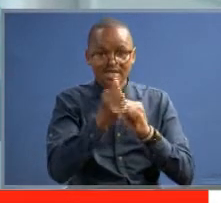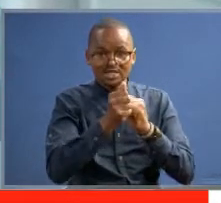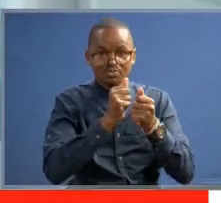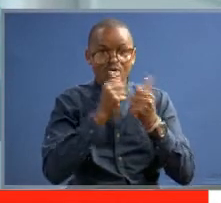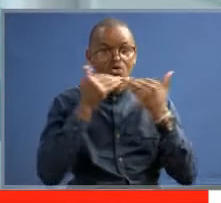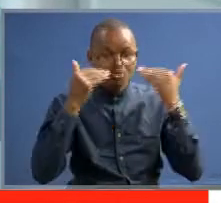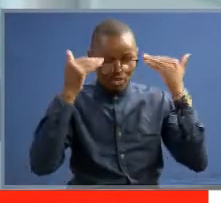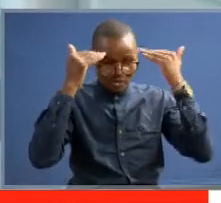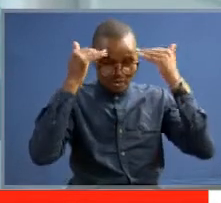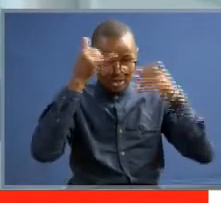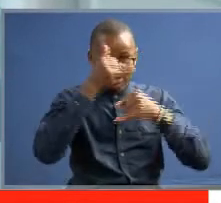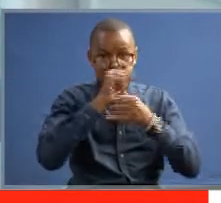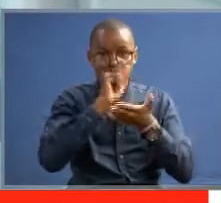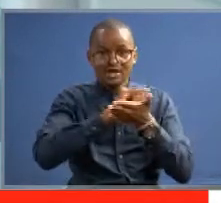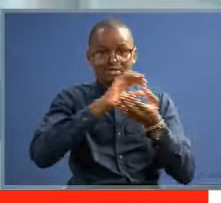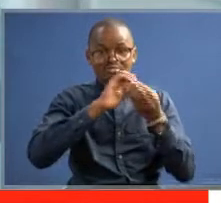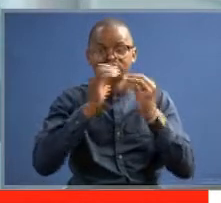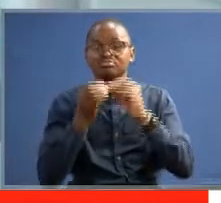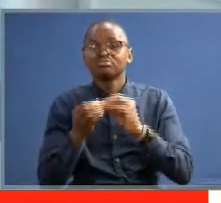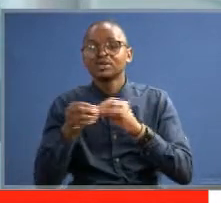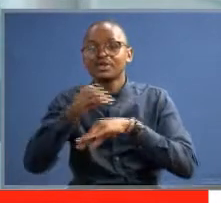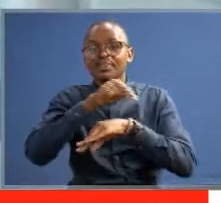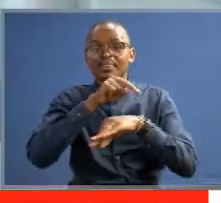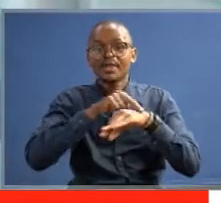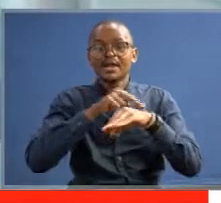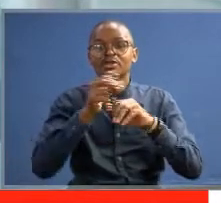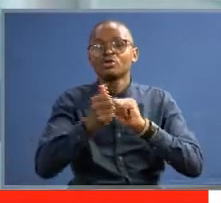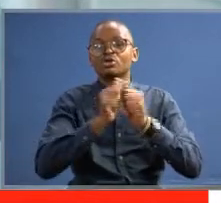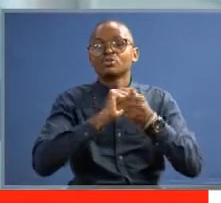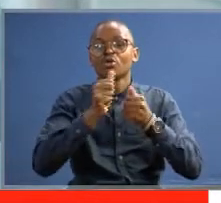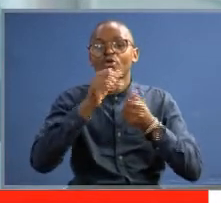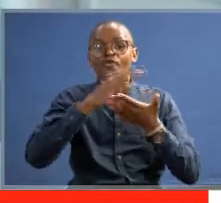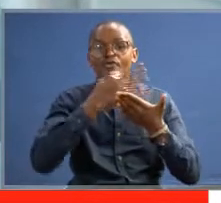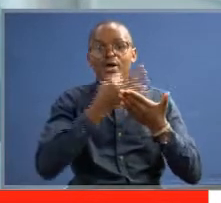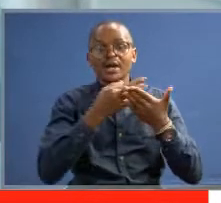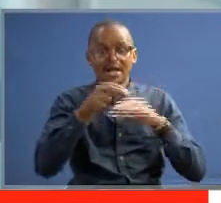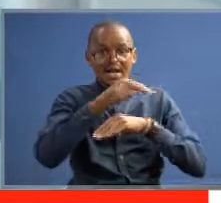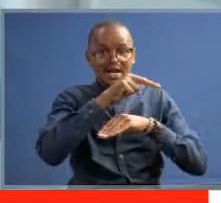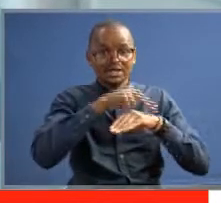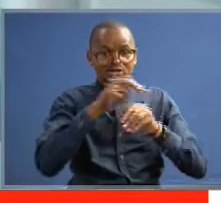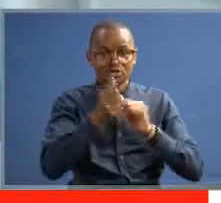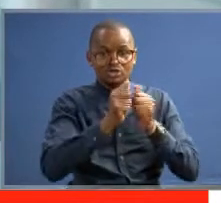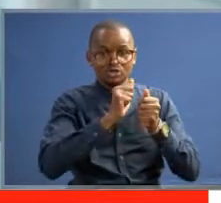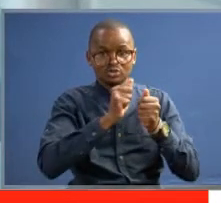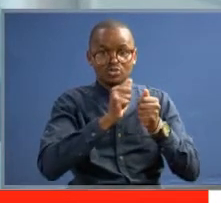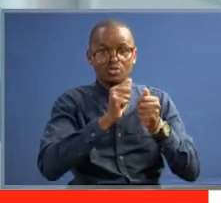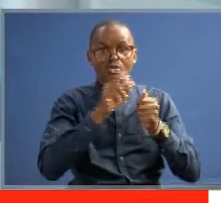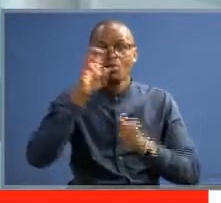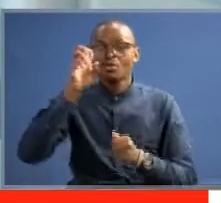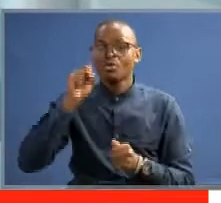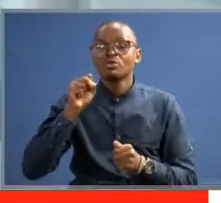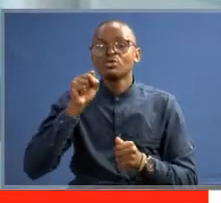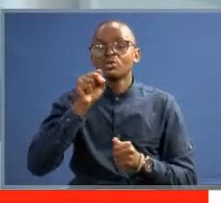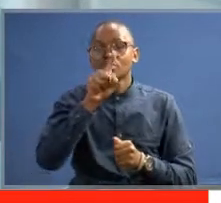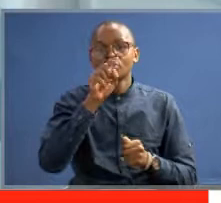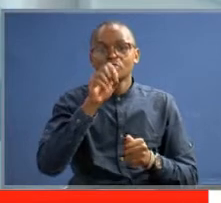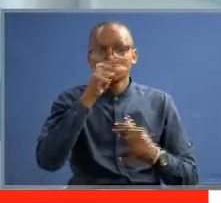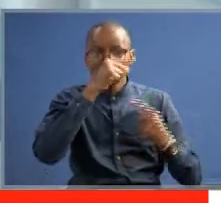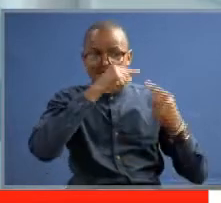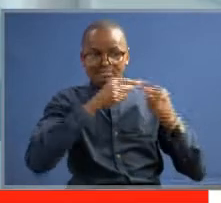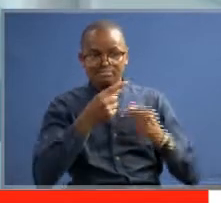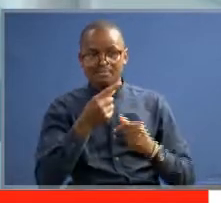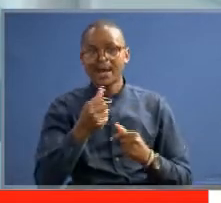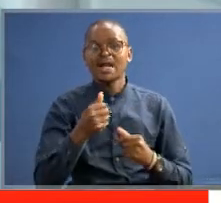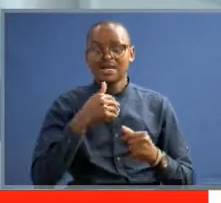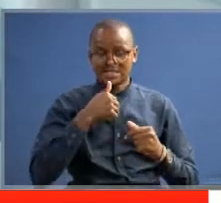thing, institution which was created was the National Sports Fund. Yeah. The National Sports Fund was supposed to generate funds